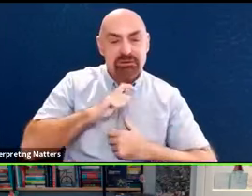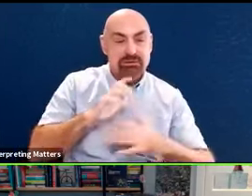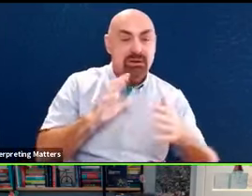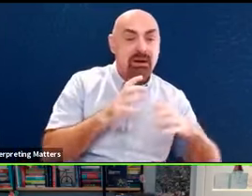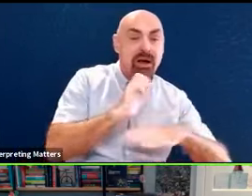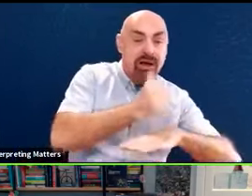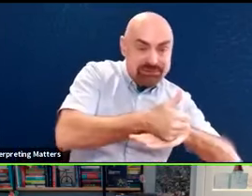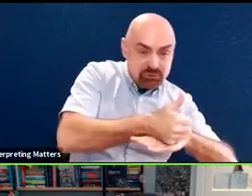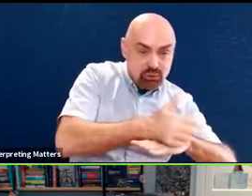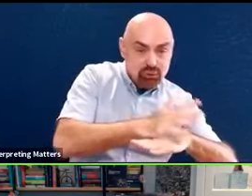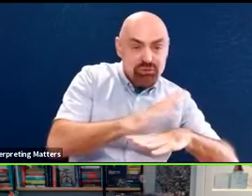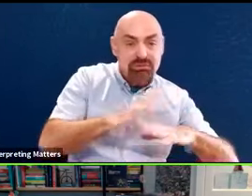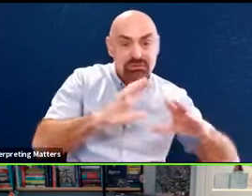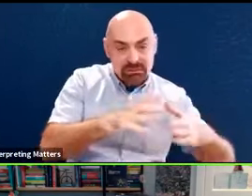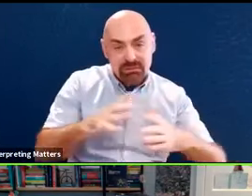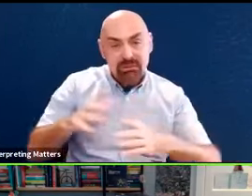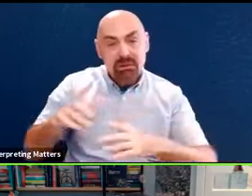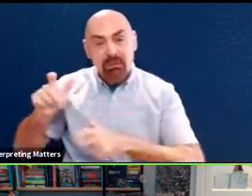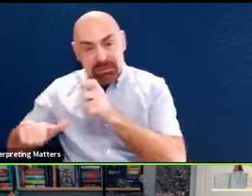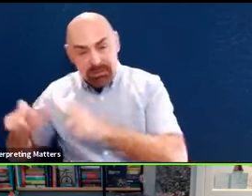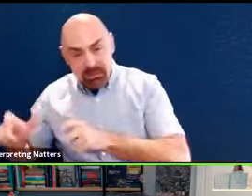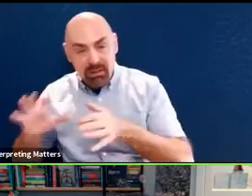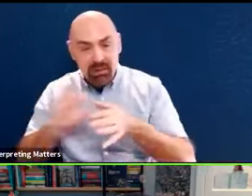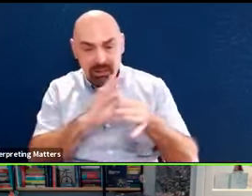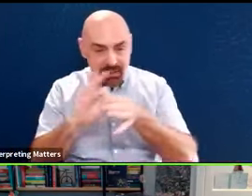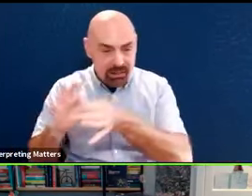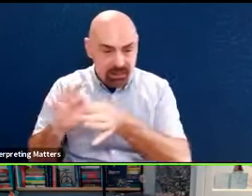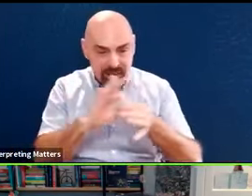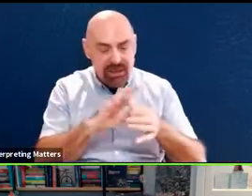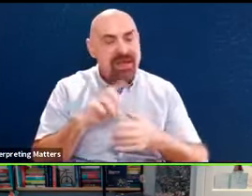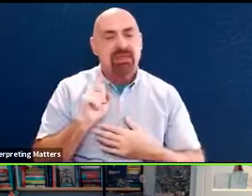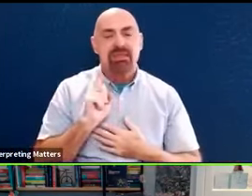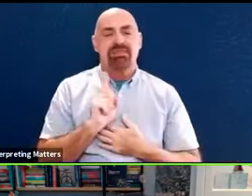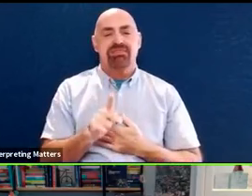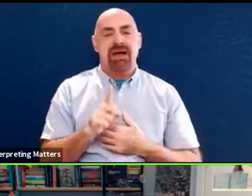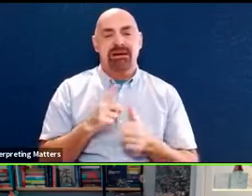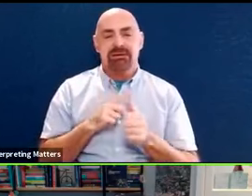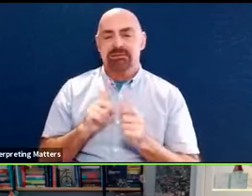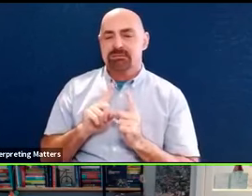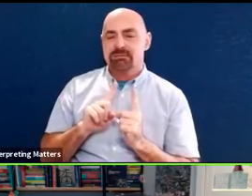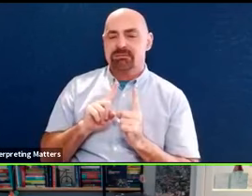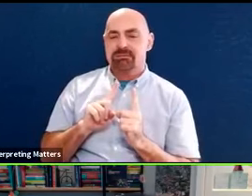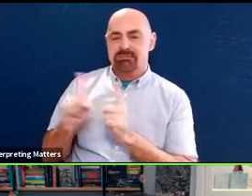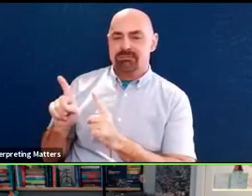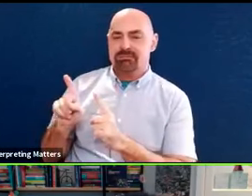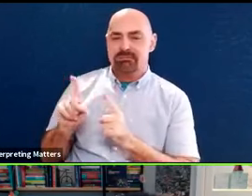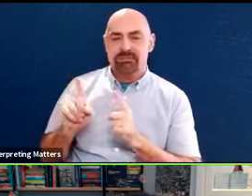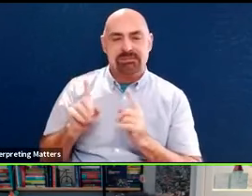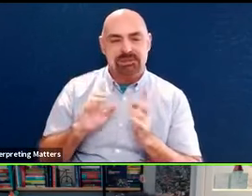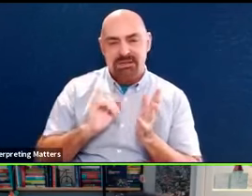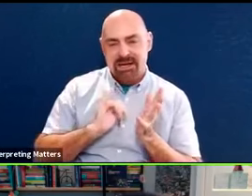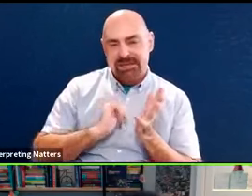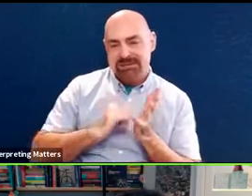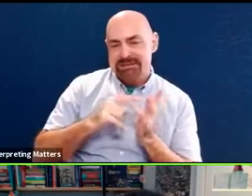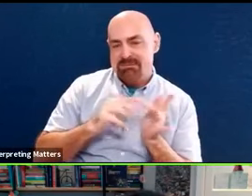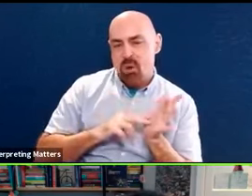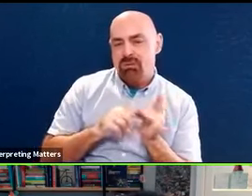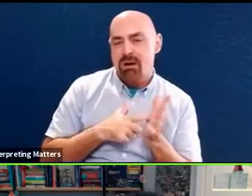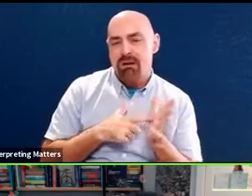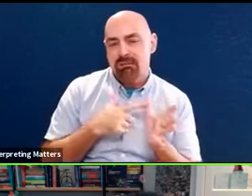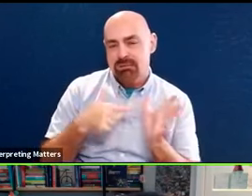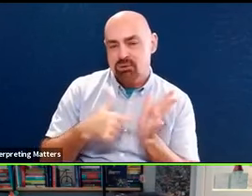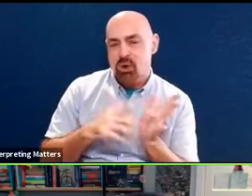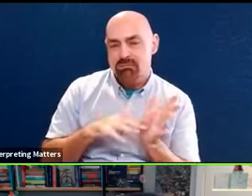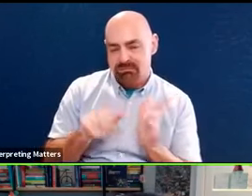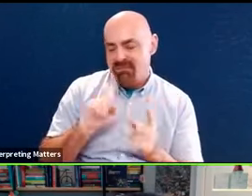those institutional mores over time? And for that answer, I will turn to our esteemed colleagues, Simona and Tom, to take a shot at that one, because